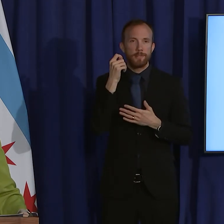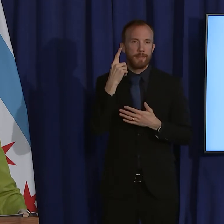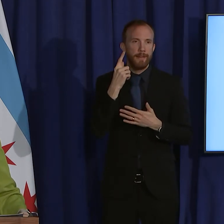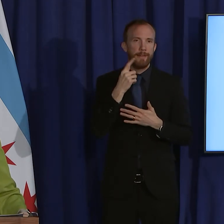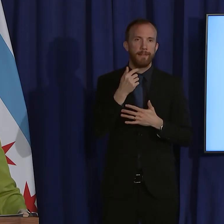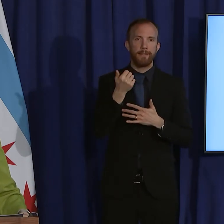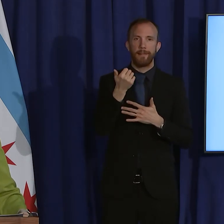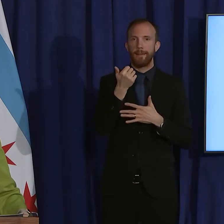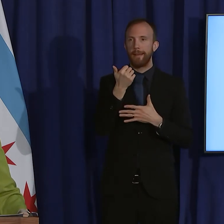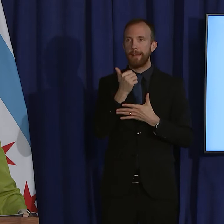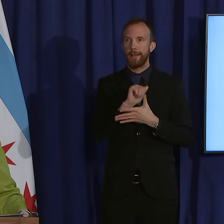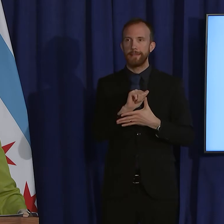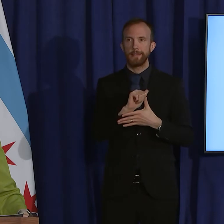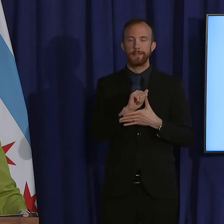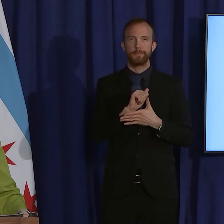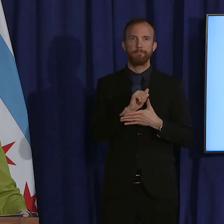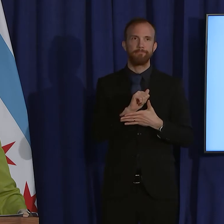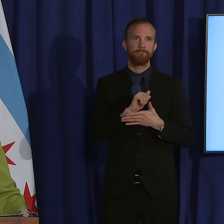vaccine are